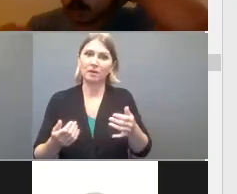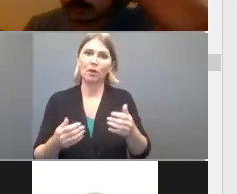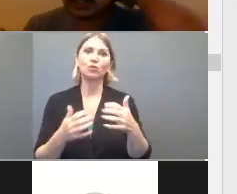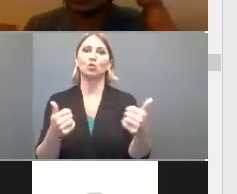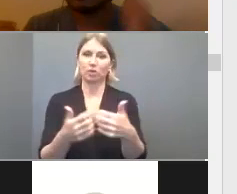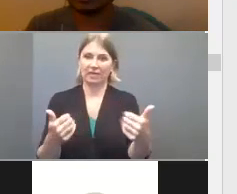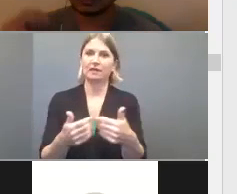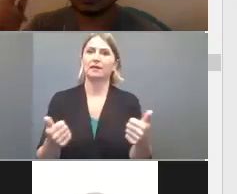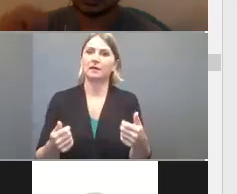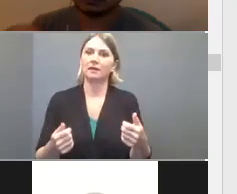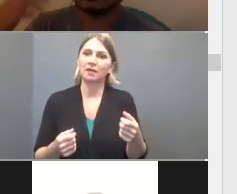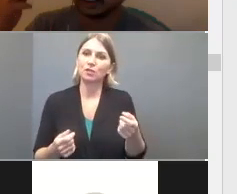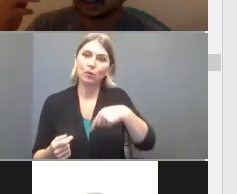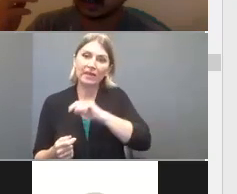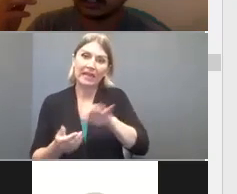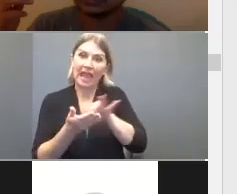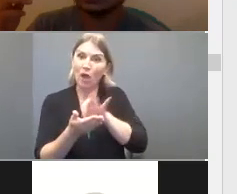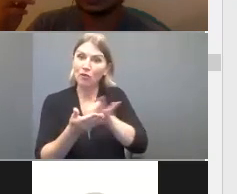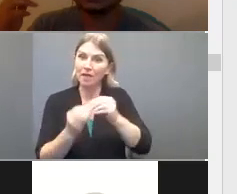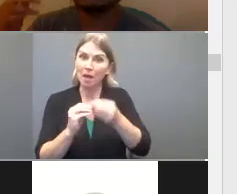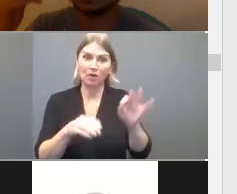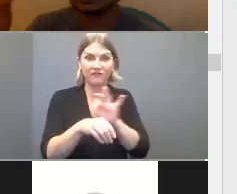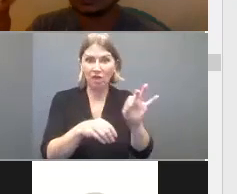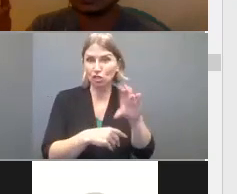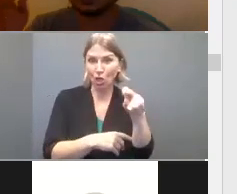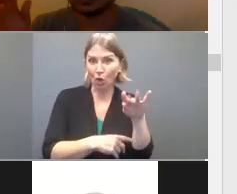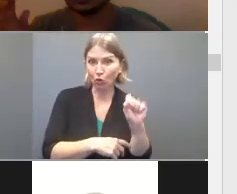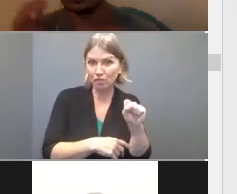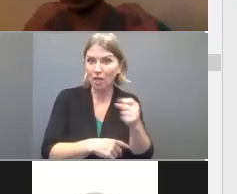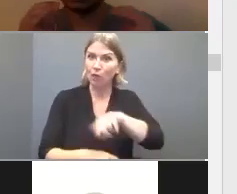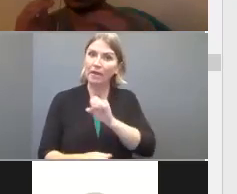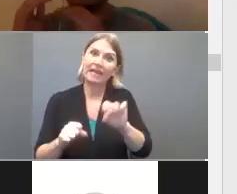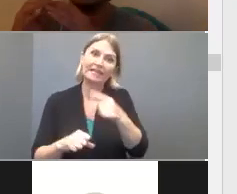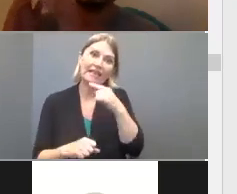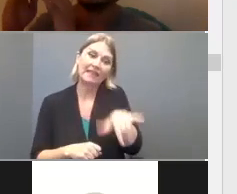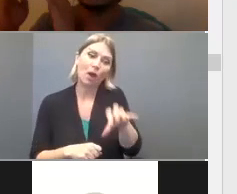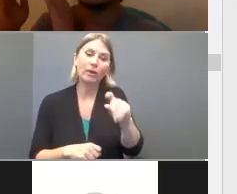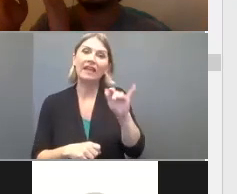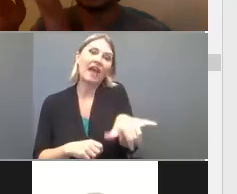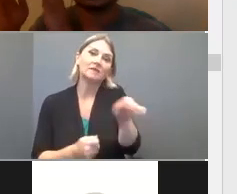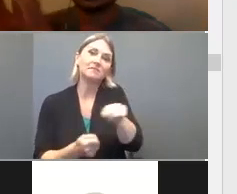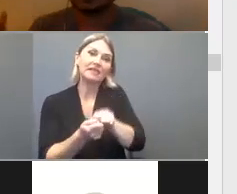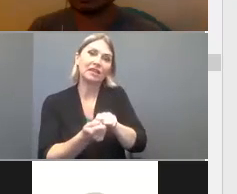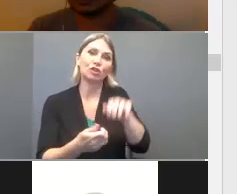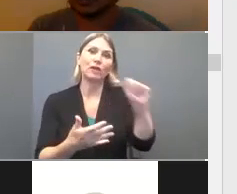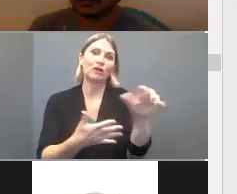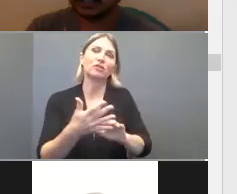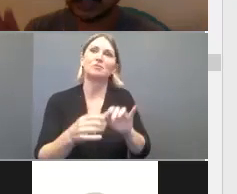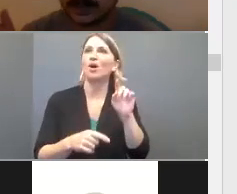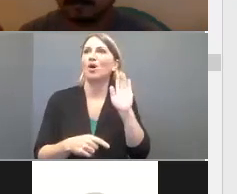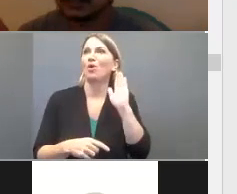number of loops, we can count the number of function calls, and then we can say that, okay, this particular algorithm will take at max this